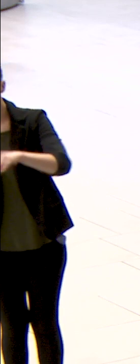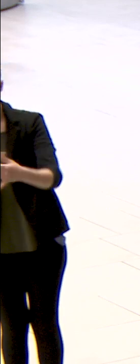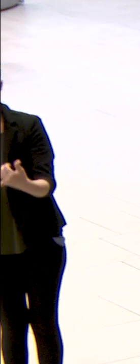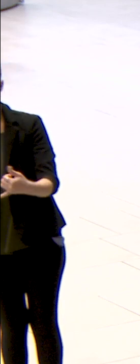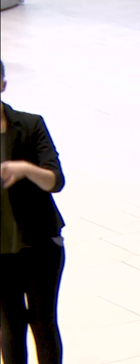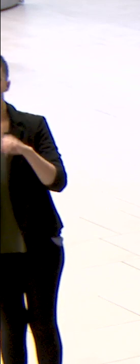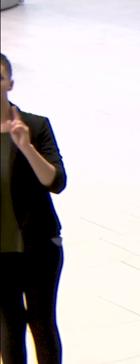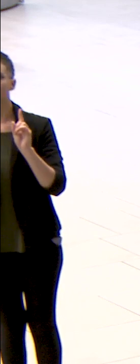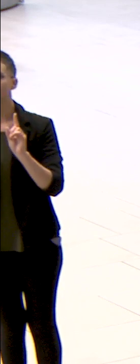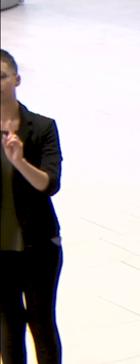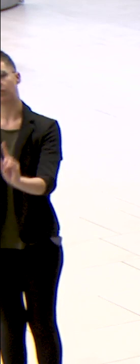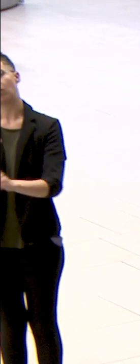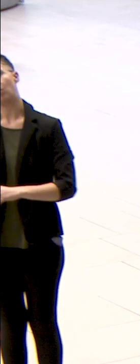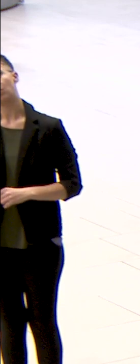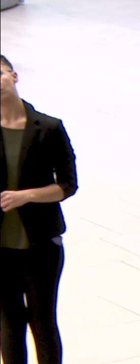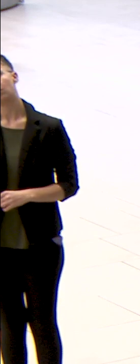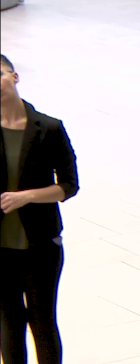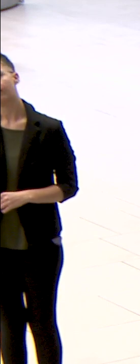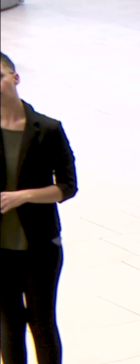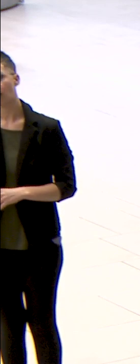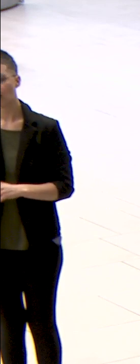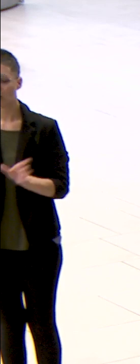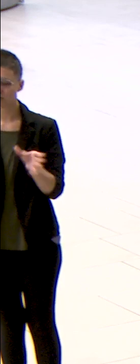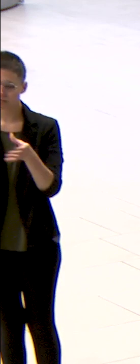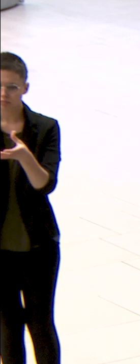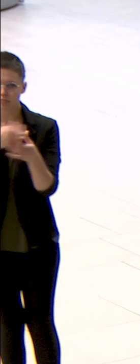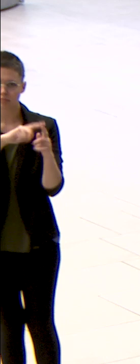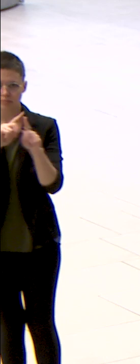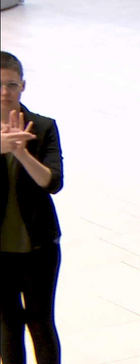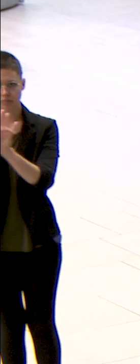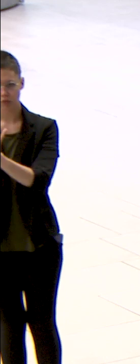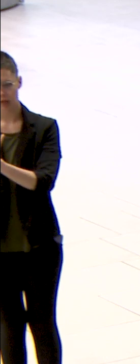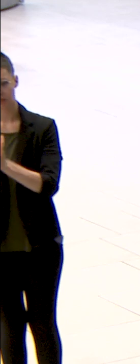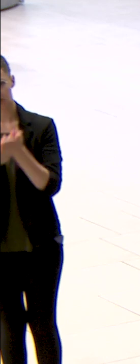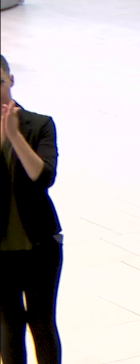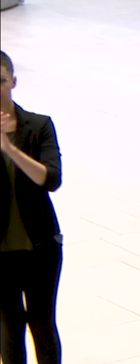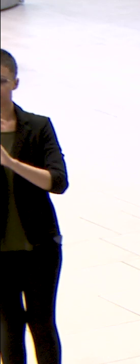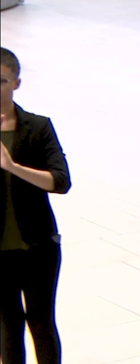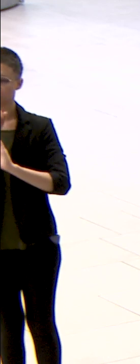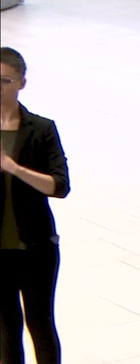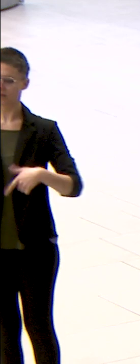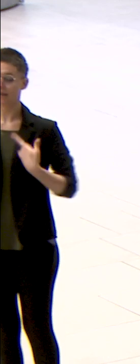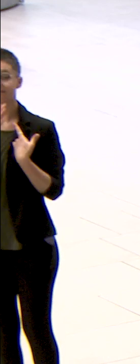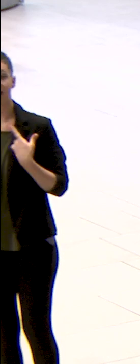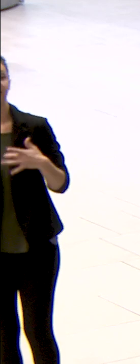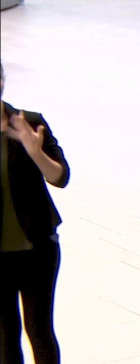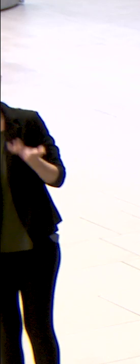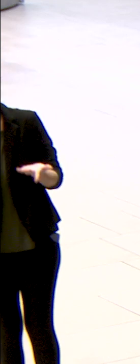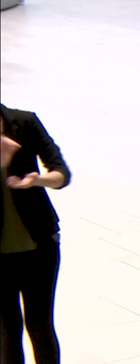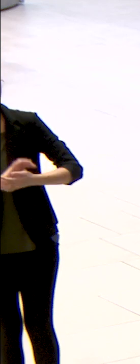really about having that portfolio of brands that we are going to start bringing, you know, to real life and events as well.